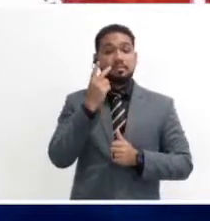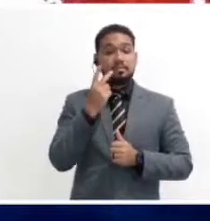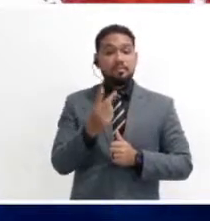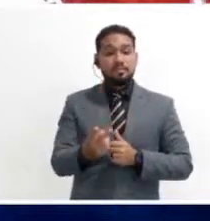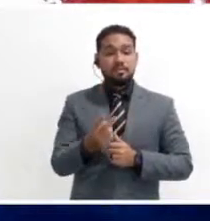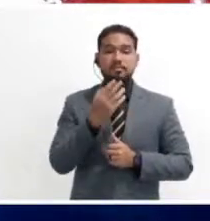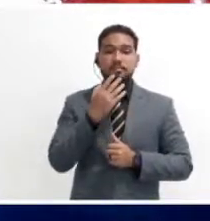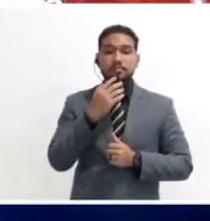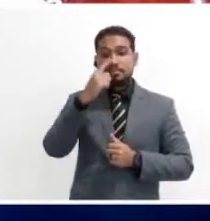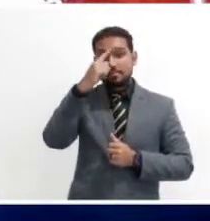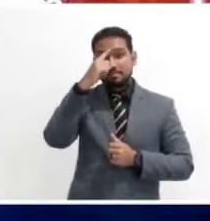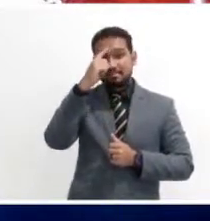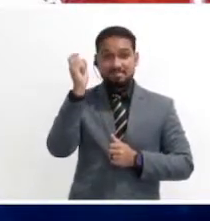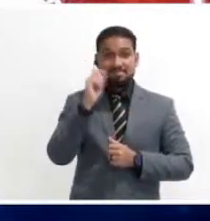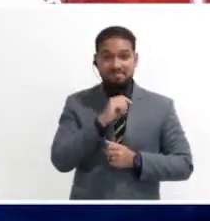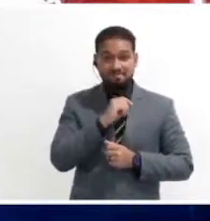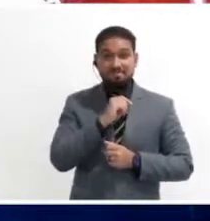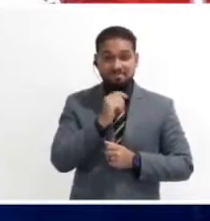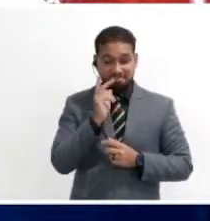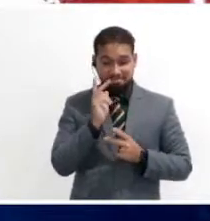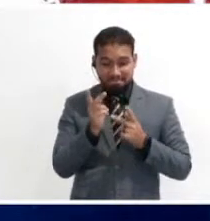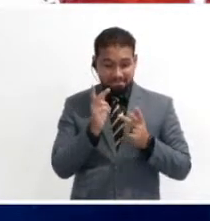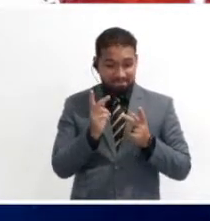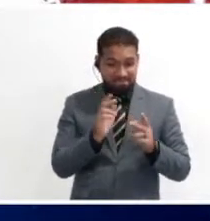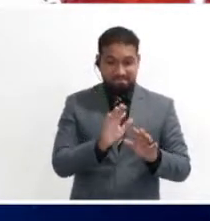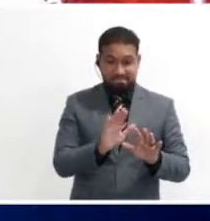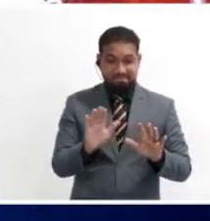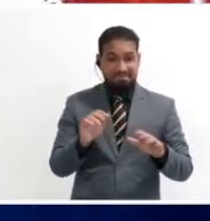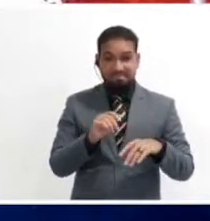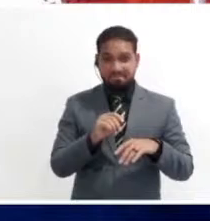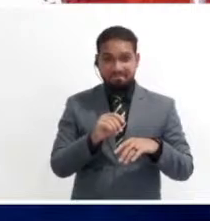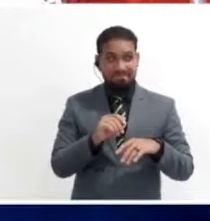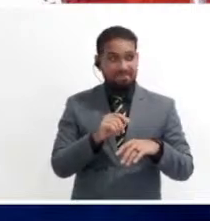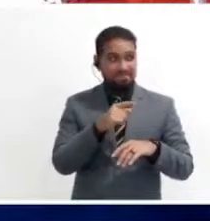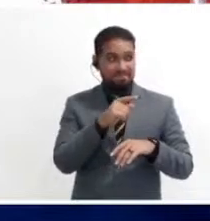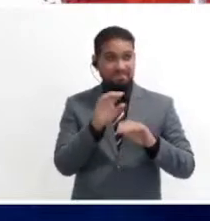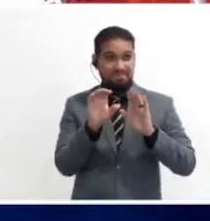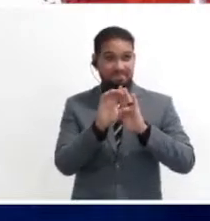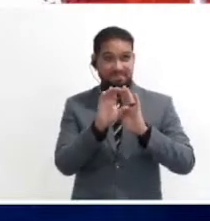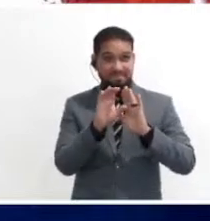This is a particular kind of molding process. We call it transfer molding.